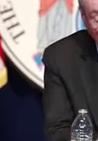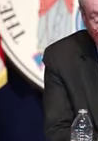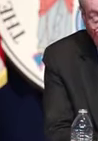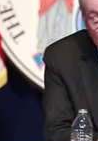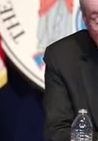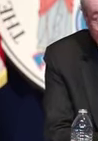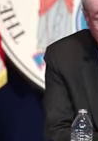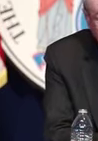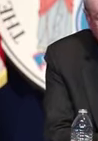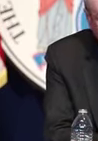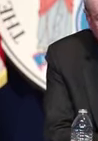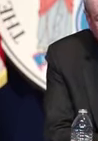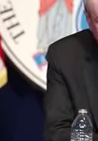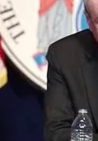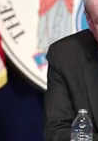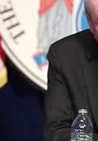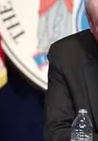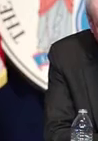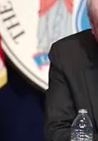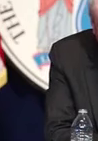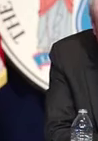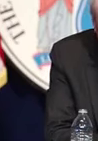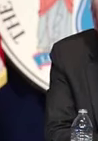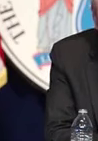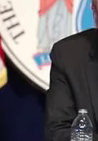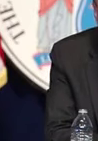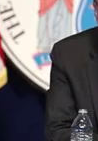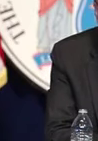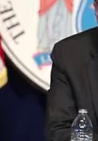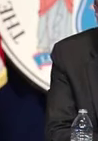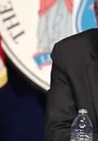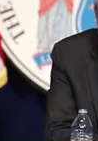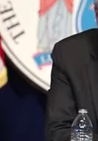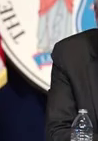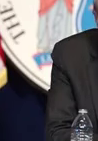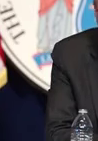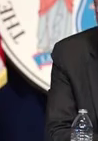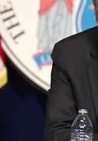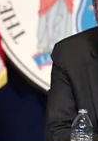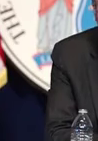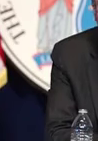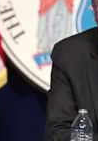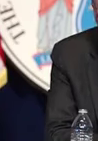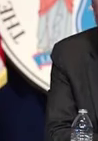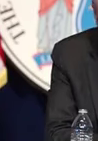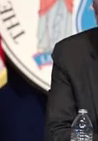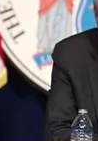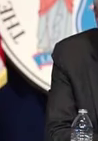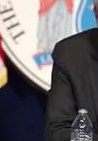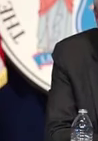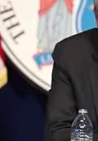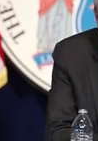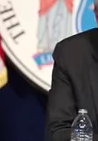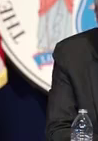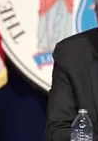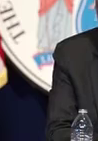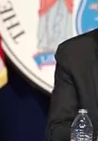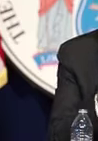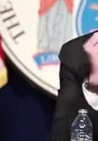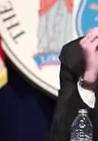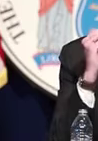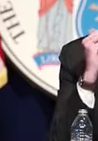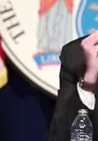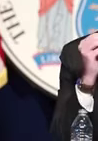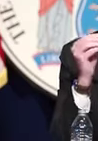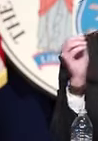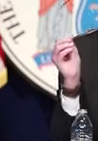is slowing. But if we let up, it can just as easily become red again. There's